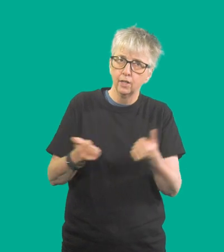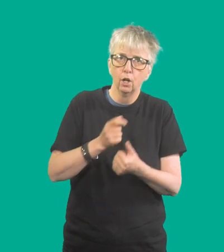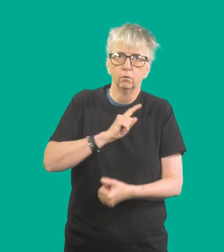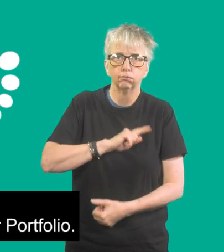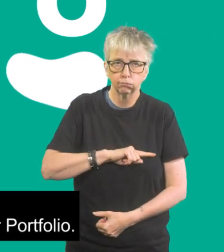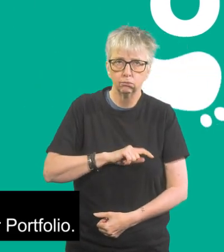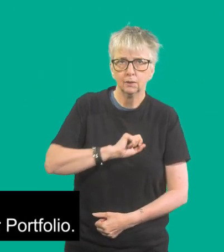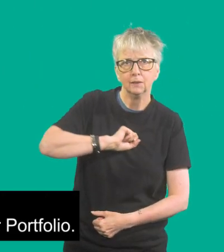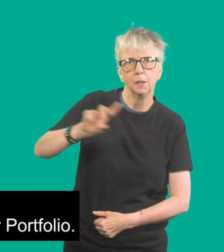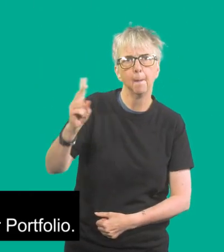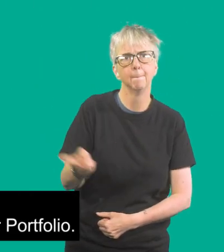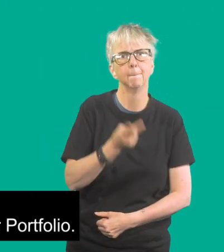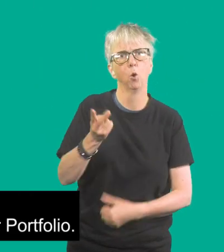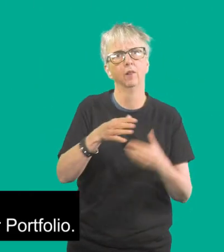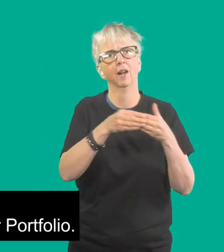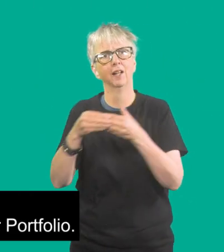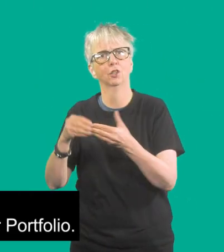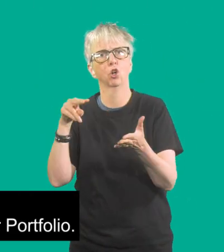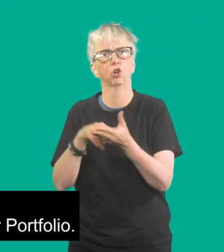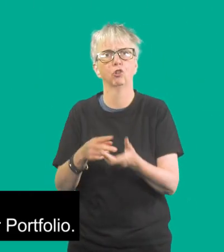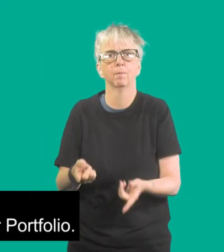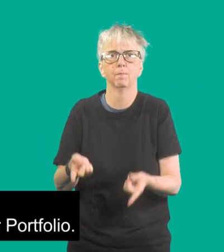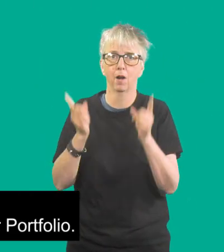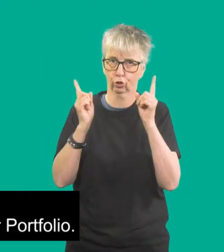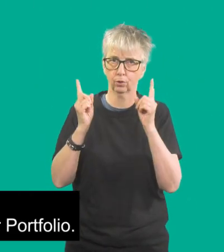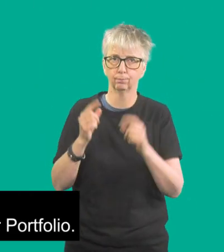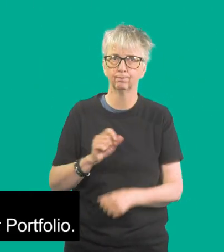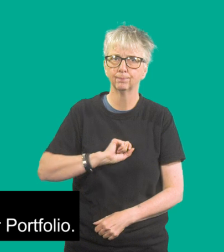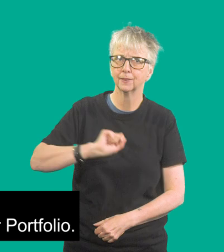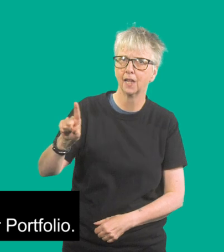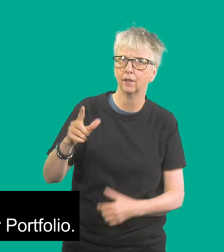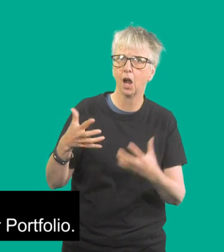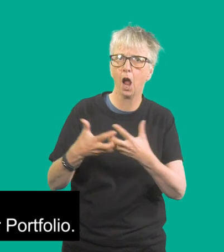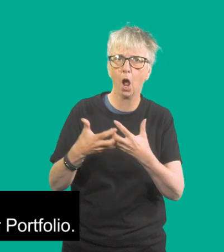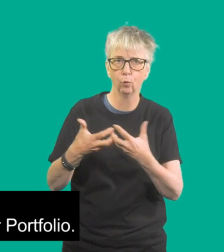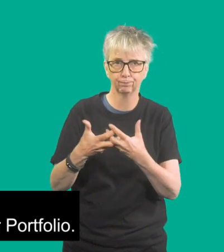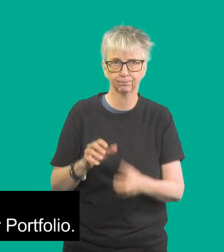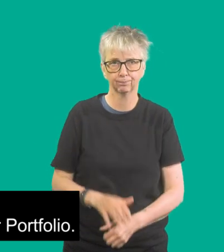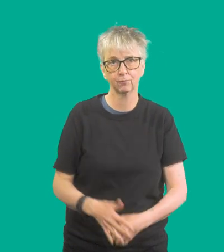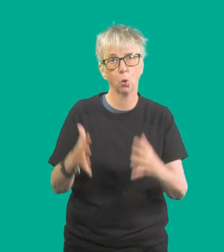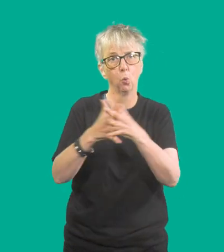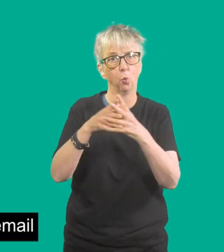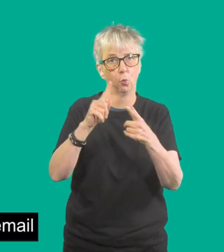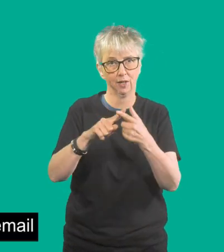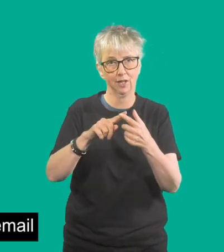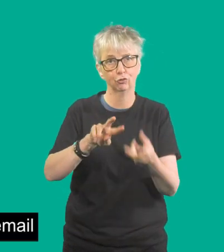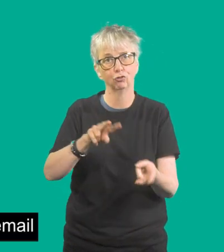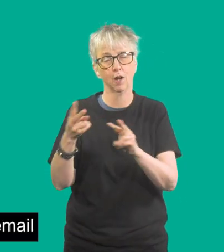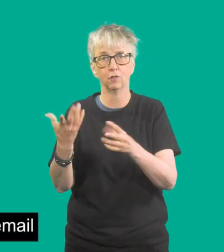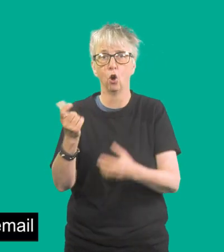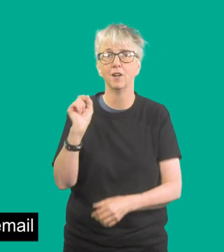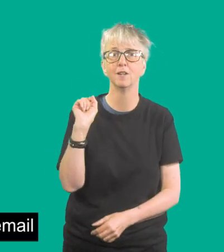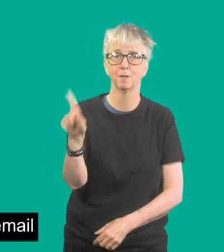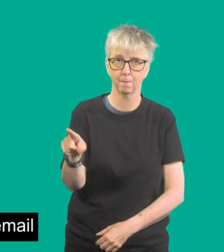Step 8. Final piece of accessible work is sent to lead and contract manager for portfolio. This will be sent